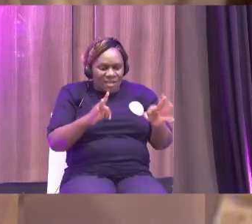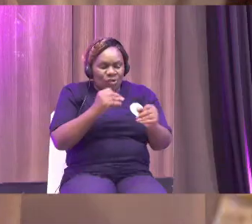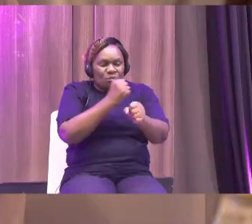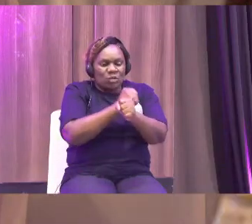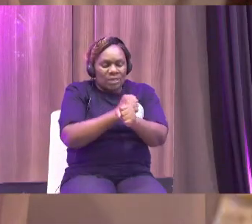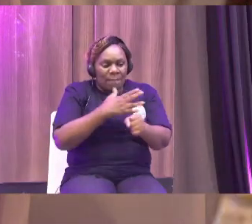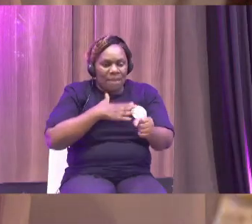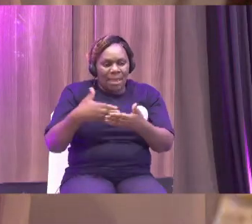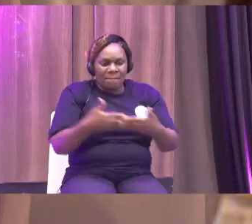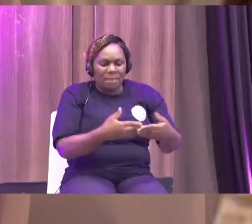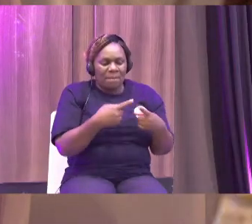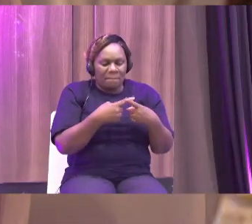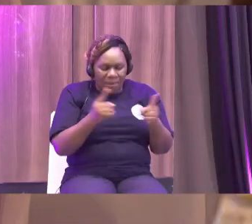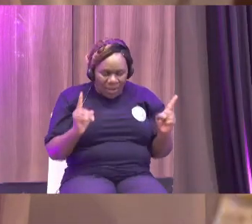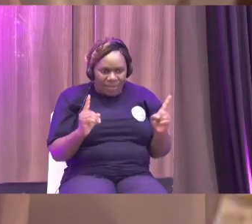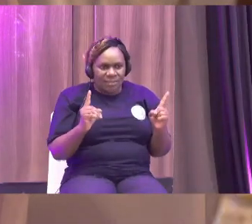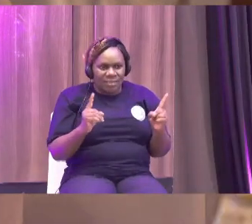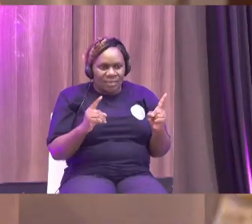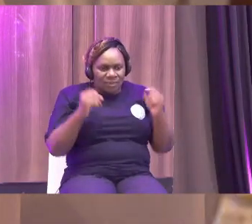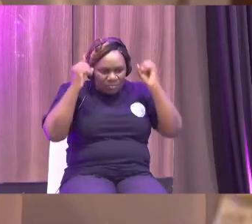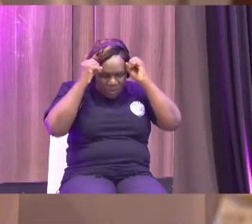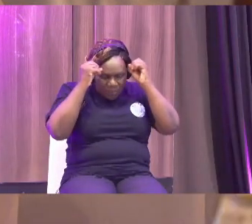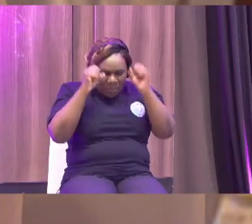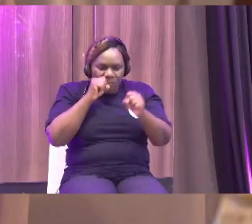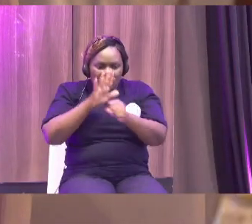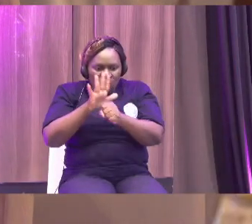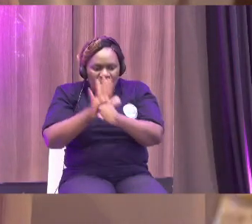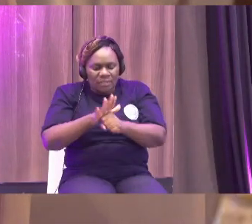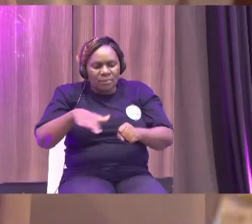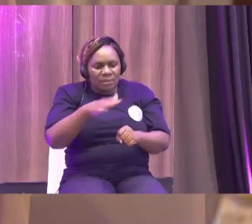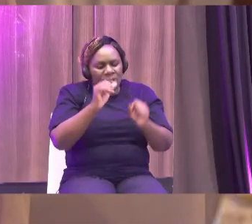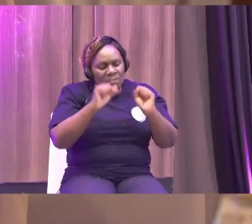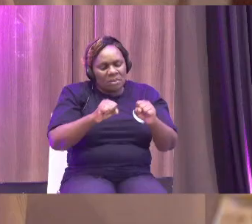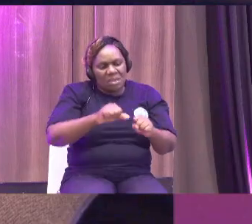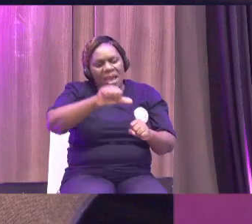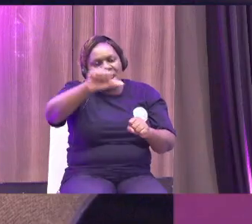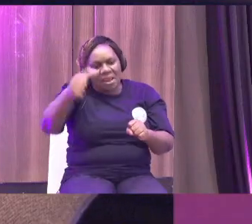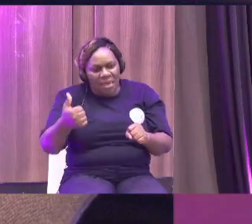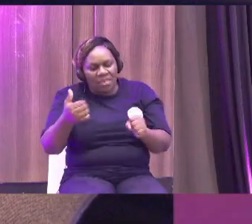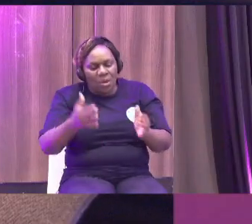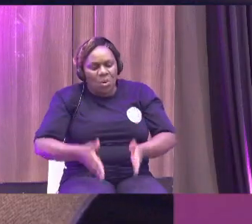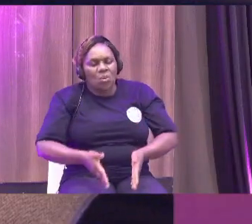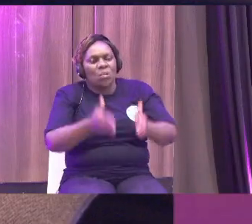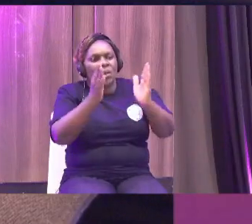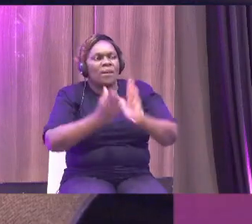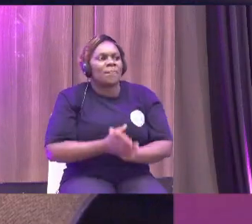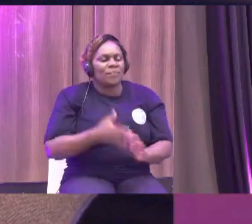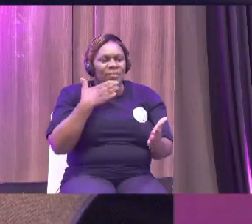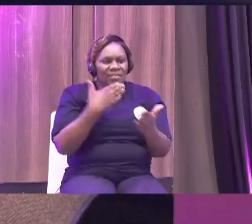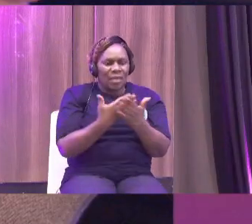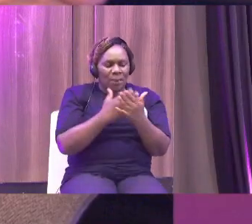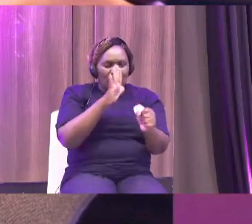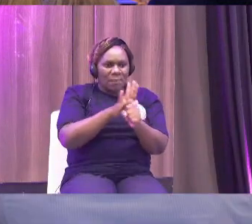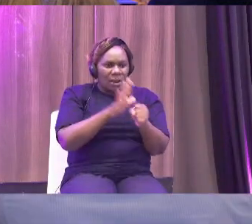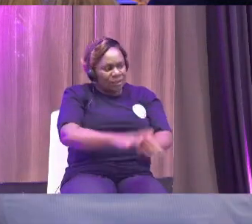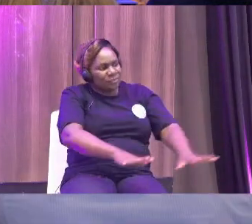my baby, but doing rigorous studies of promising compounds might be another direction. Thank you very